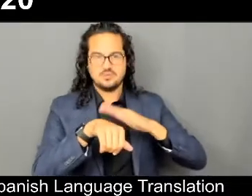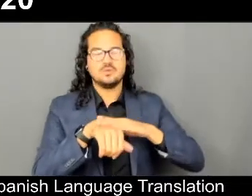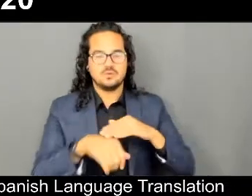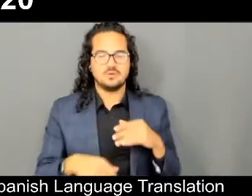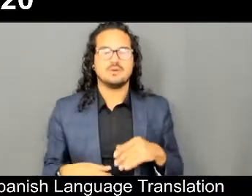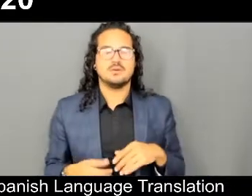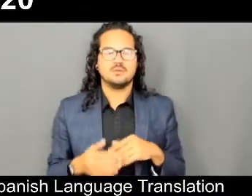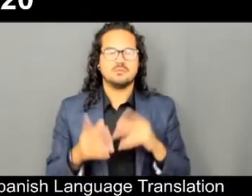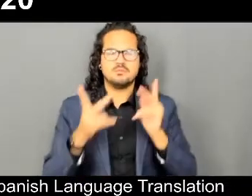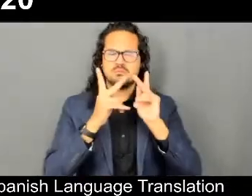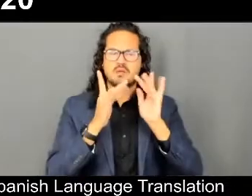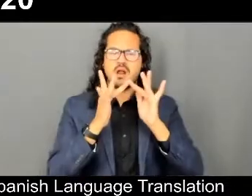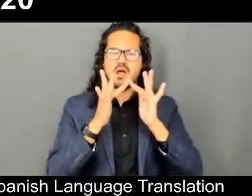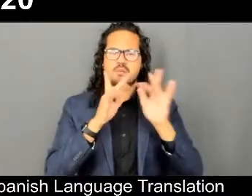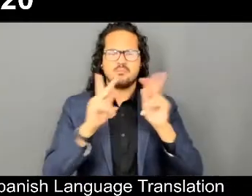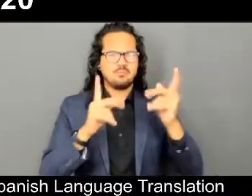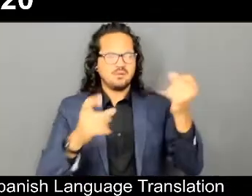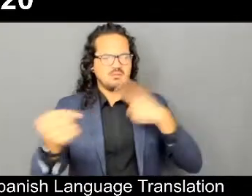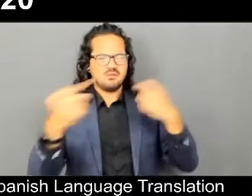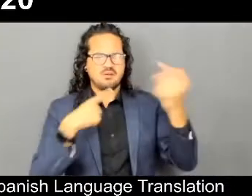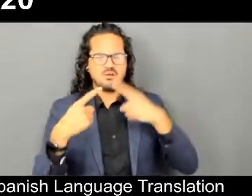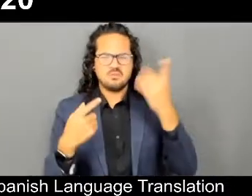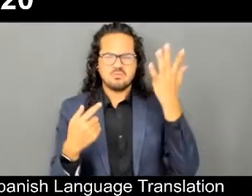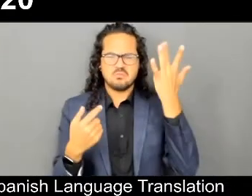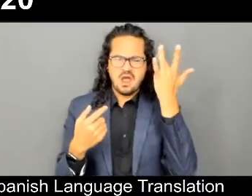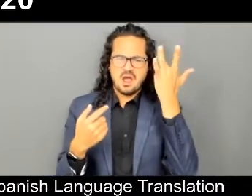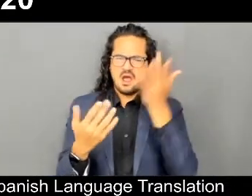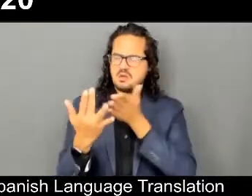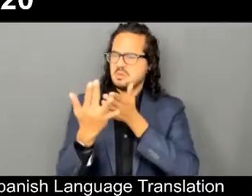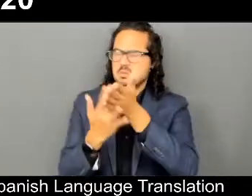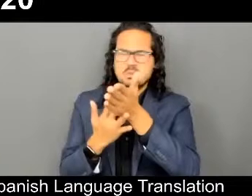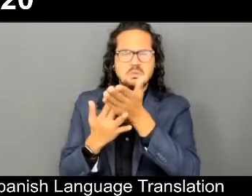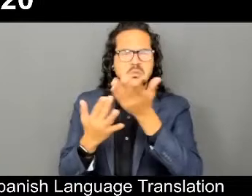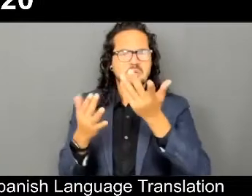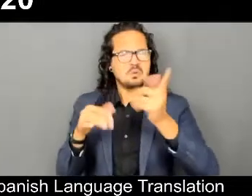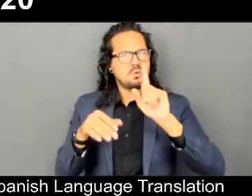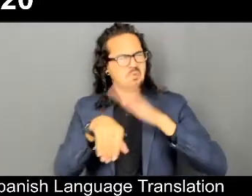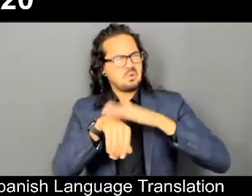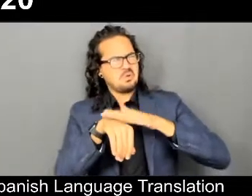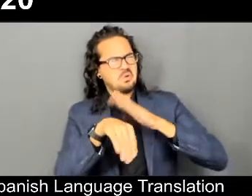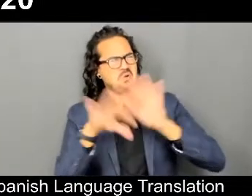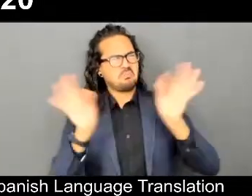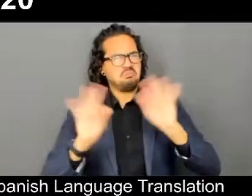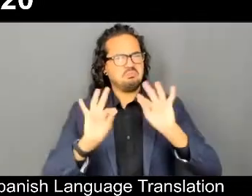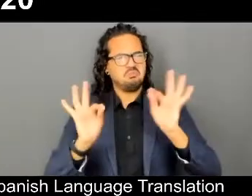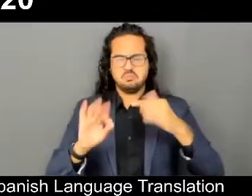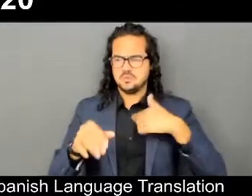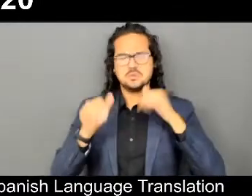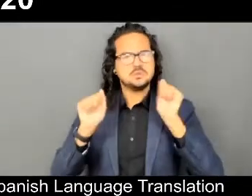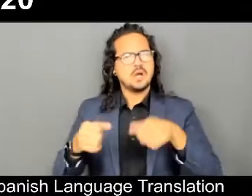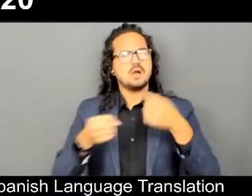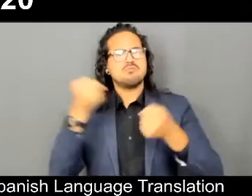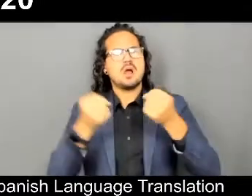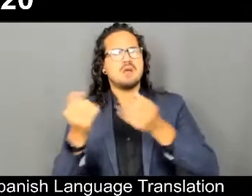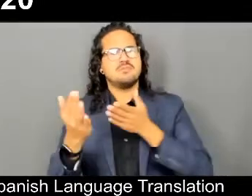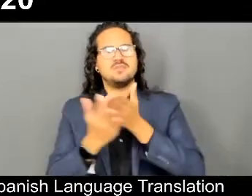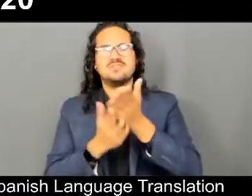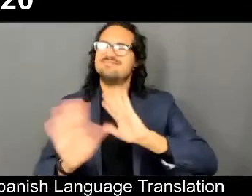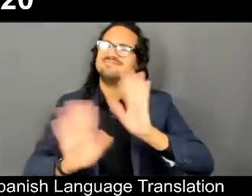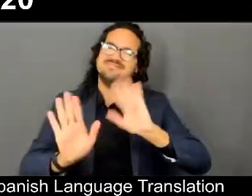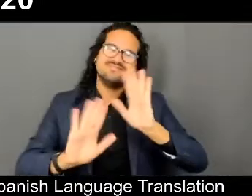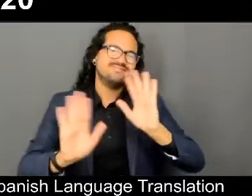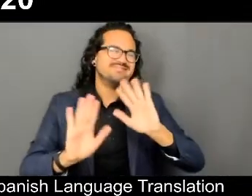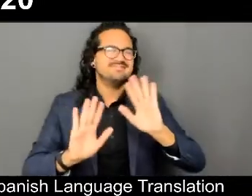we really can't unless there's a life or safety hazard. And because those areas are under warning, we aren't allowed to physically restrict people from coming to those